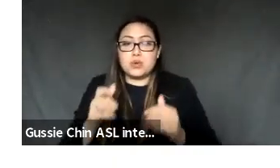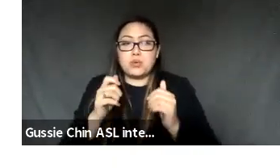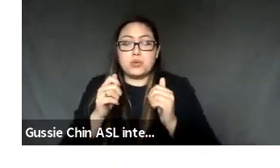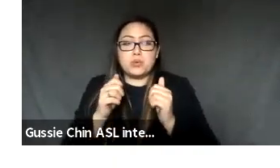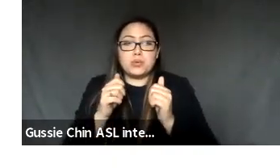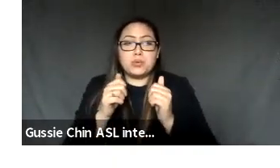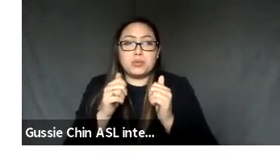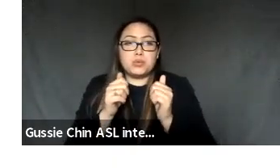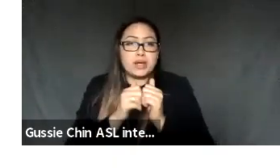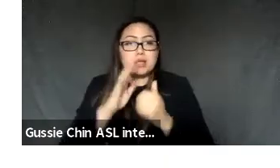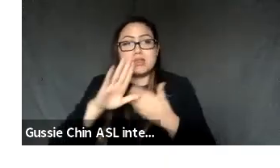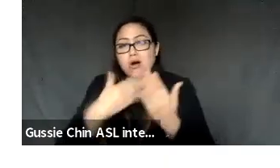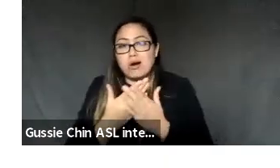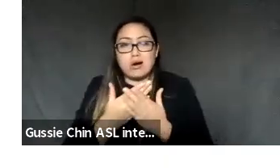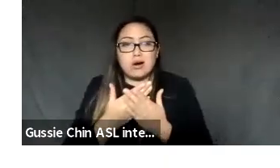all the text of